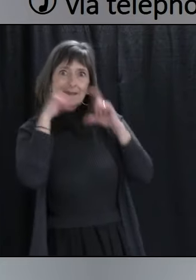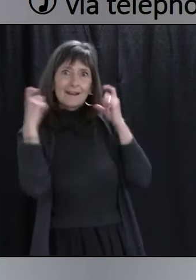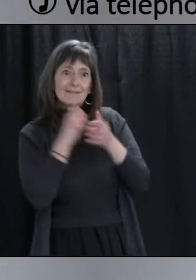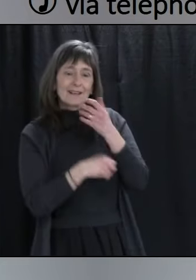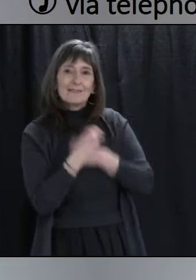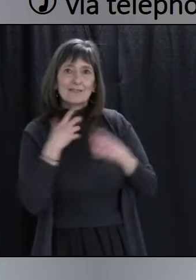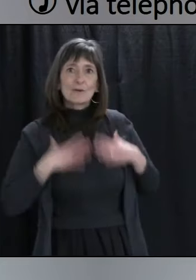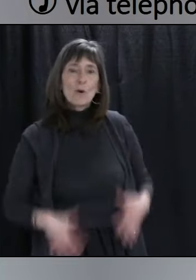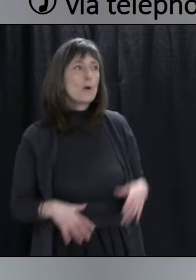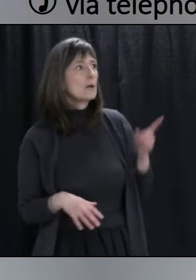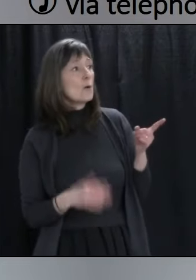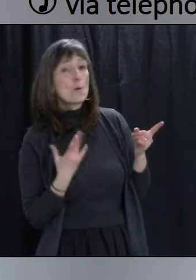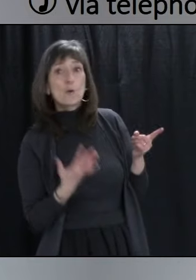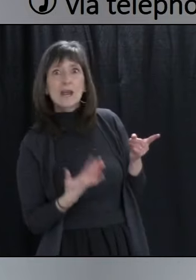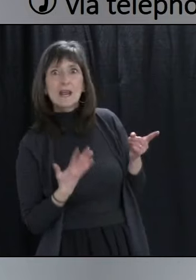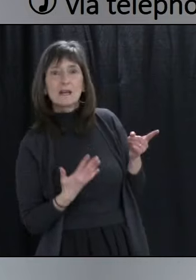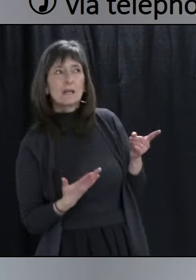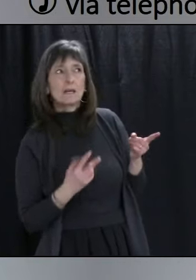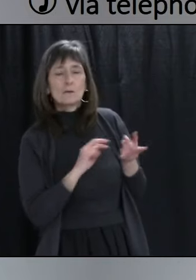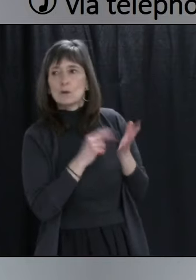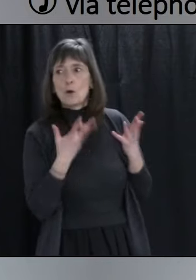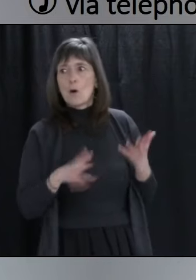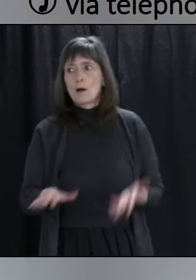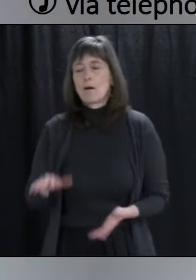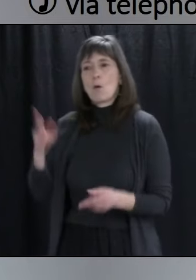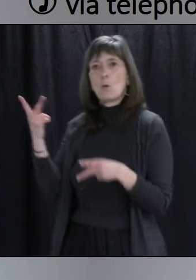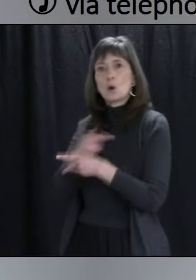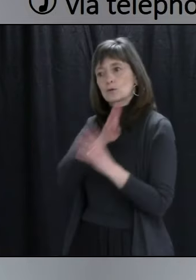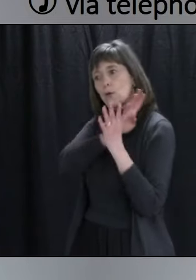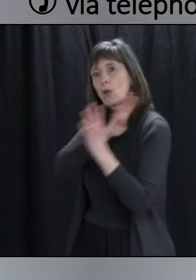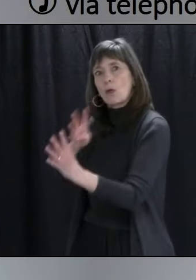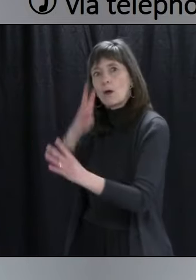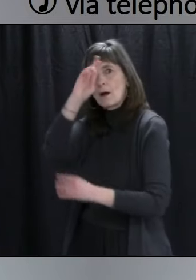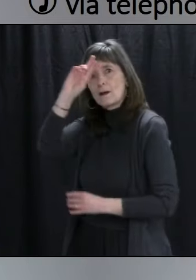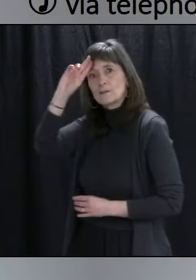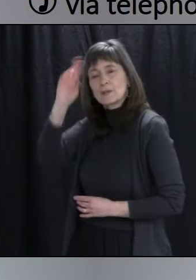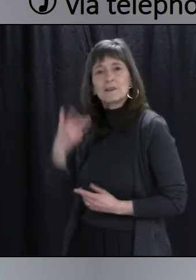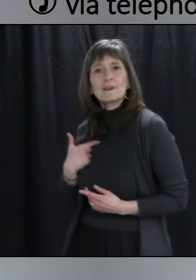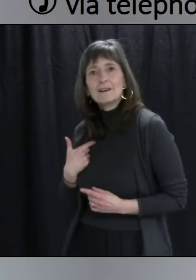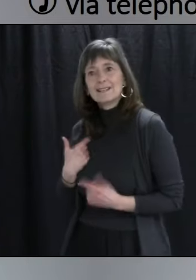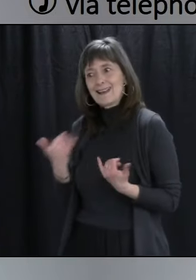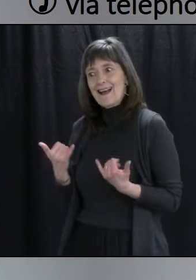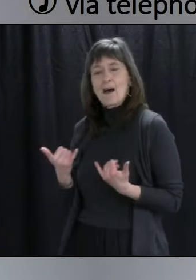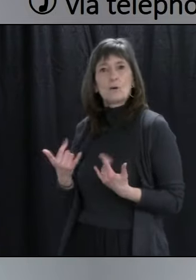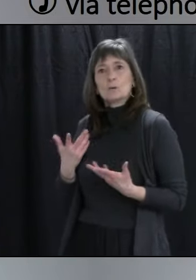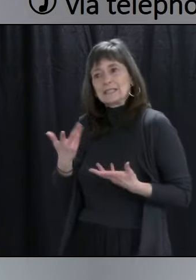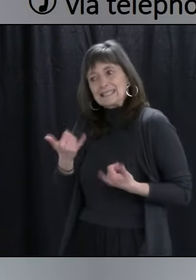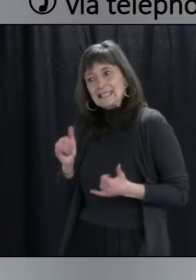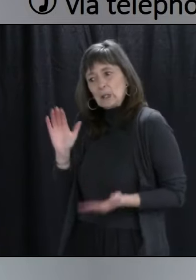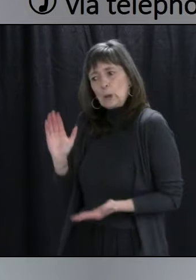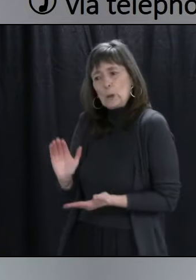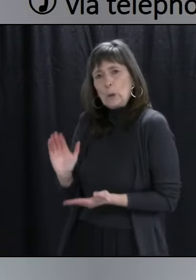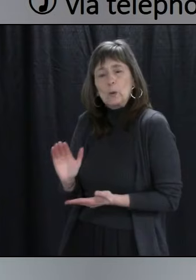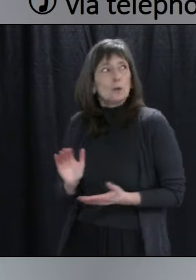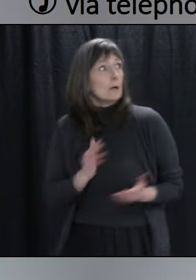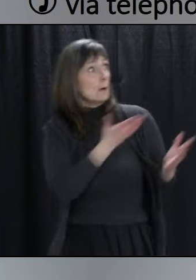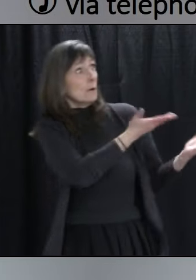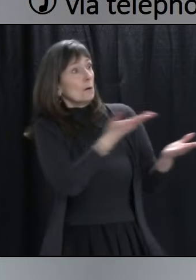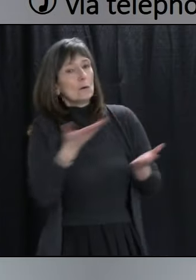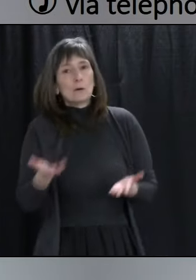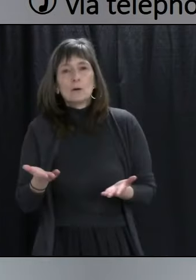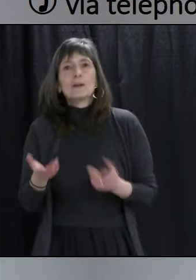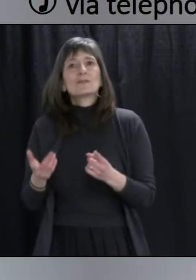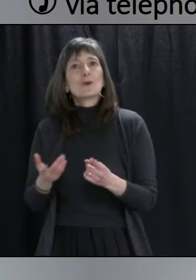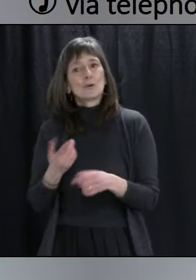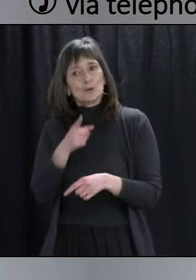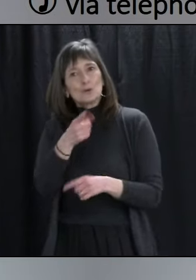provide additional space for COVID-19 patients and adaptations to existing infrastructure to make their